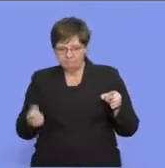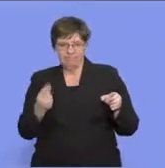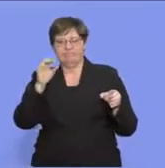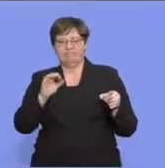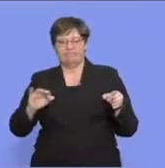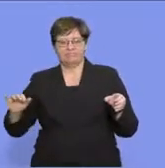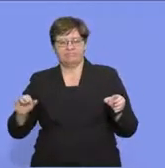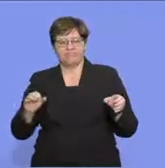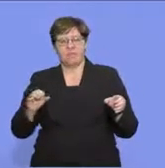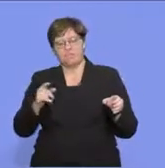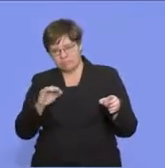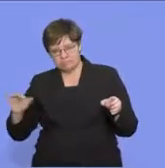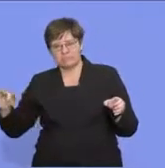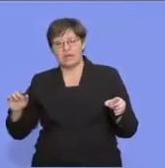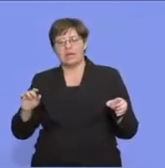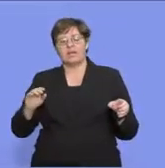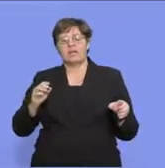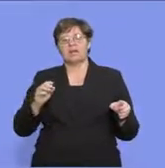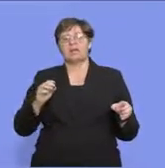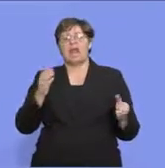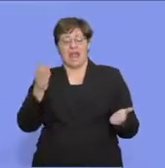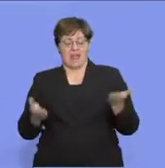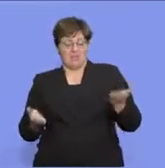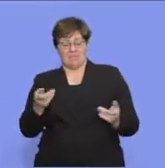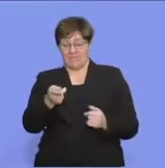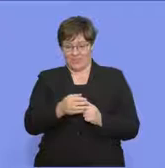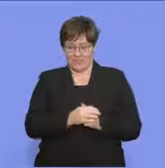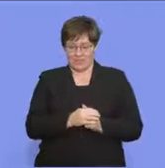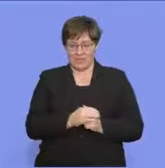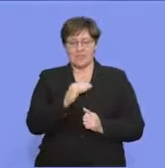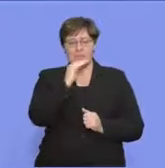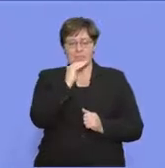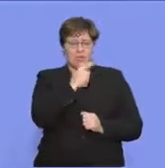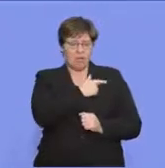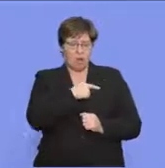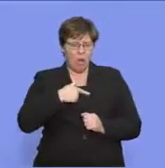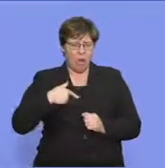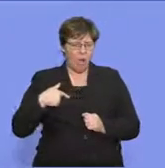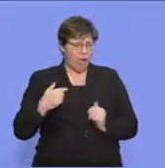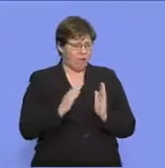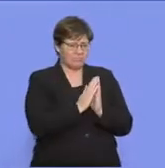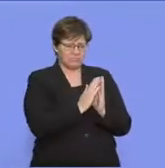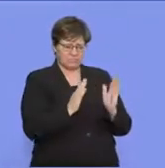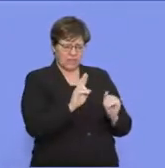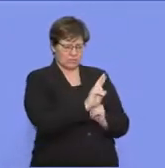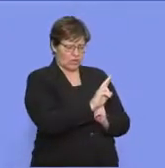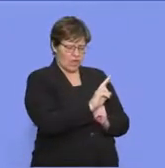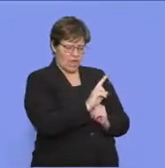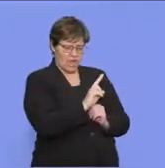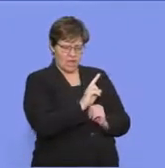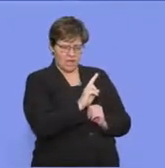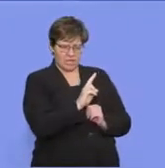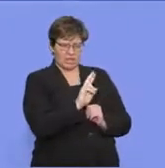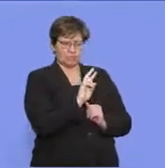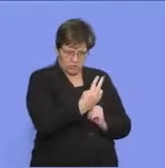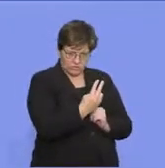means balance or equal. So in other words, during long periods of time, there might be a change, a sudden change, and you